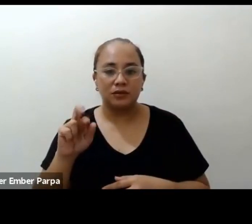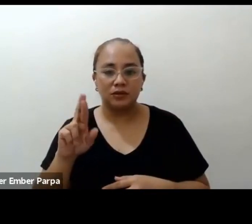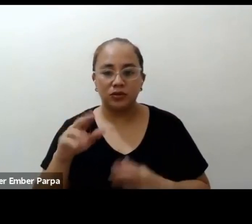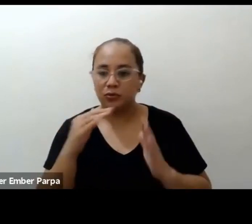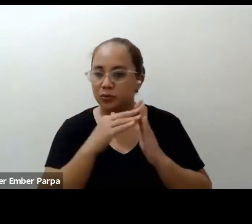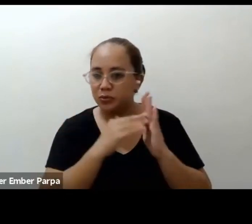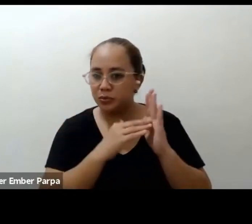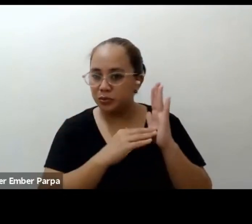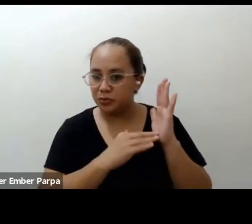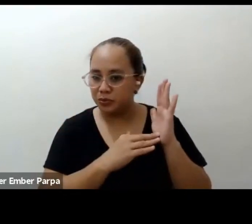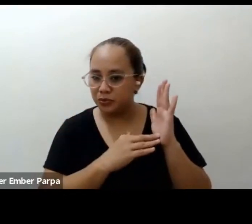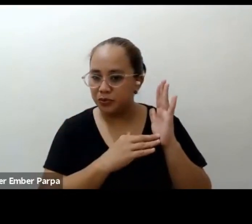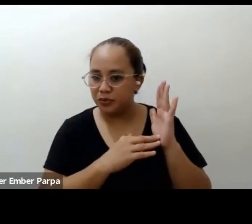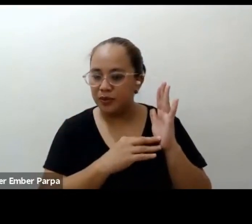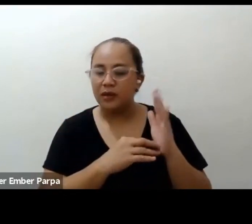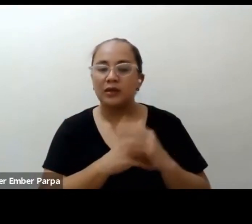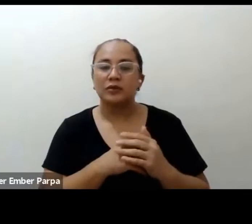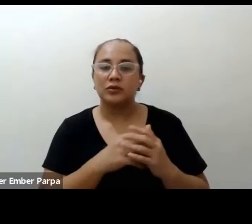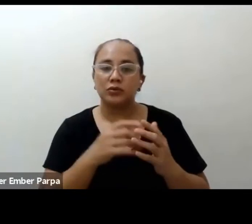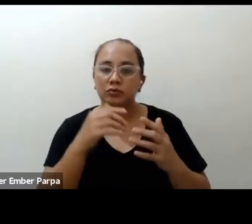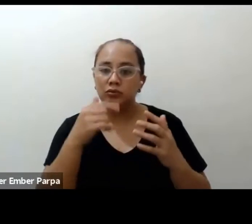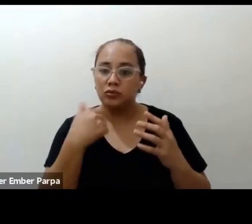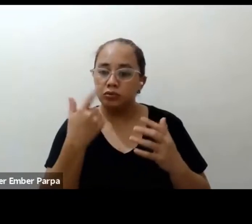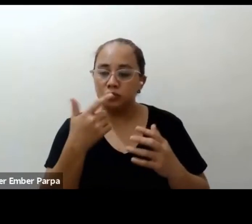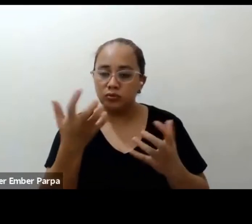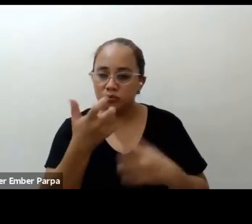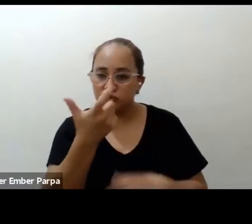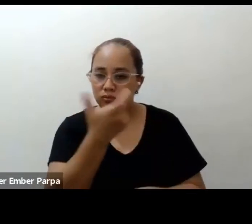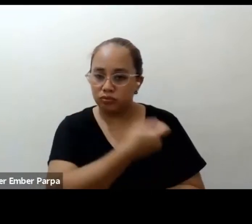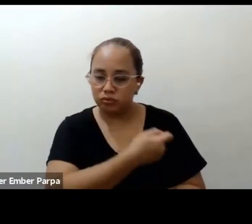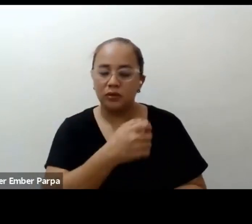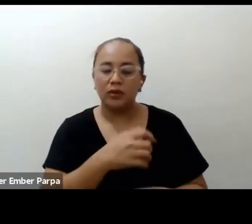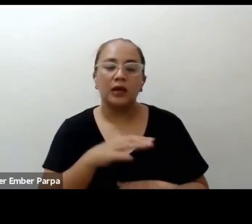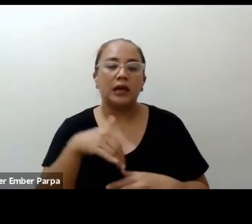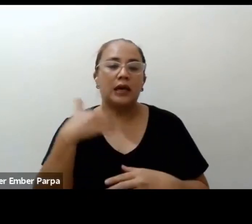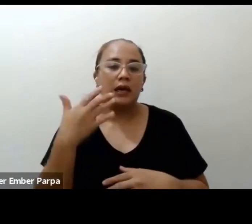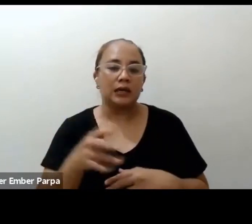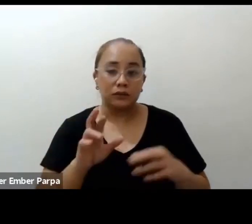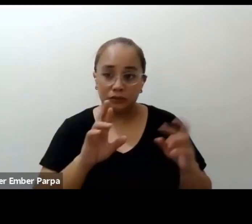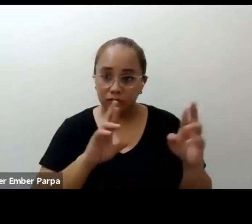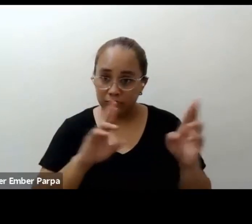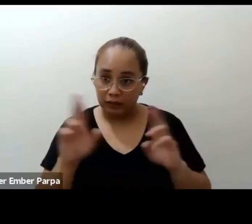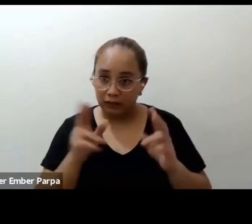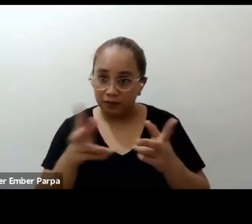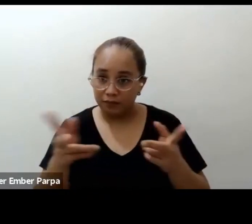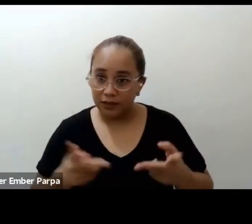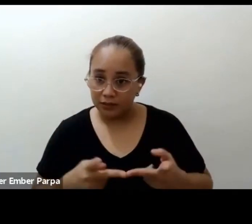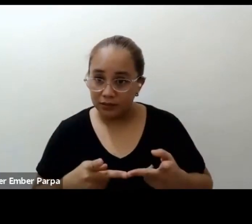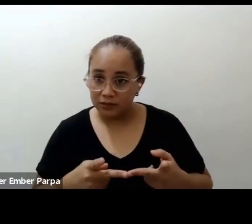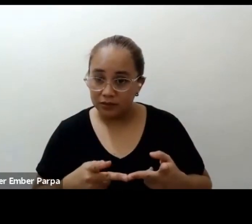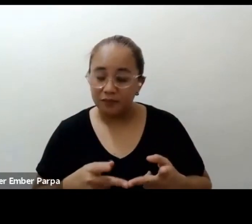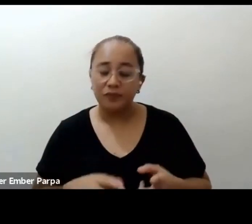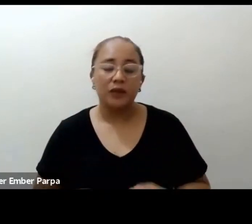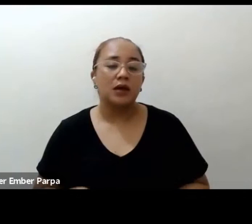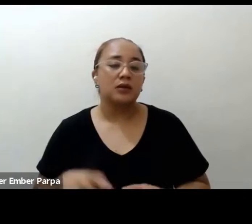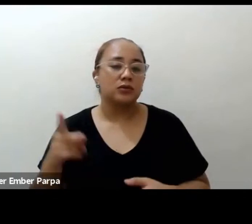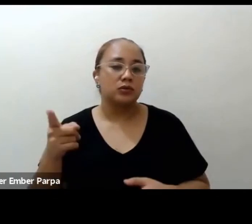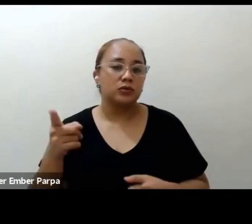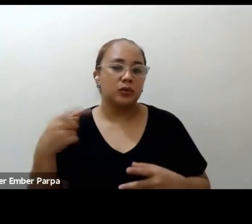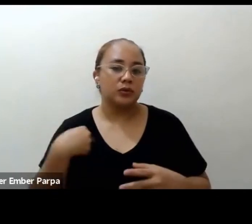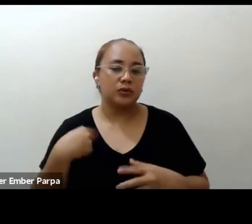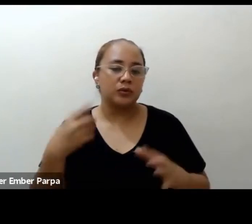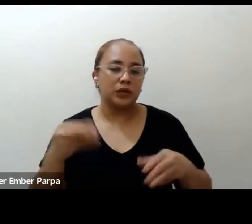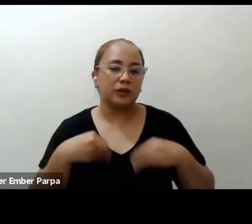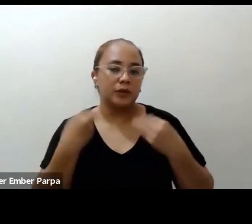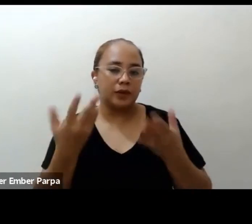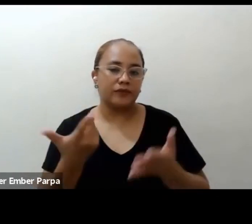that should be vaccinated, and then the readiness of the sites on the side of those that are giving the